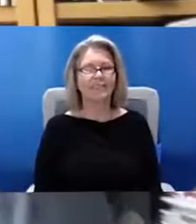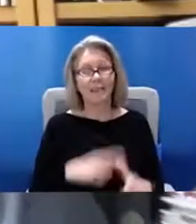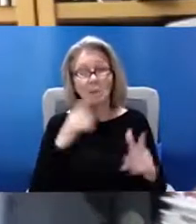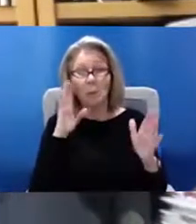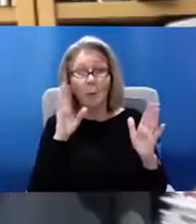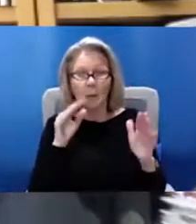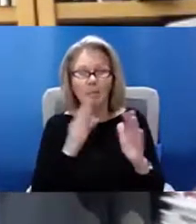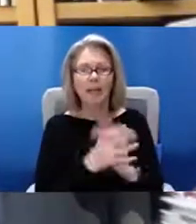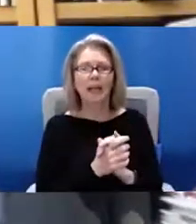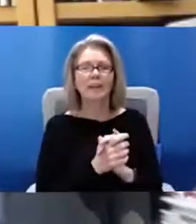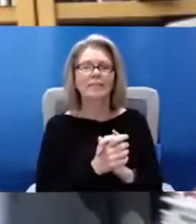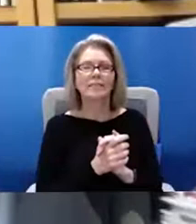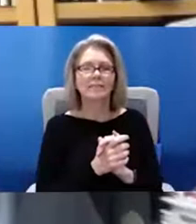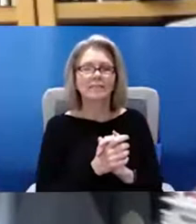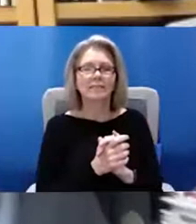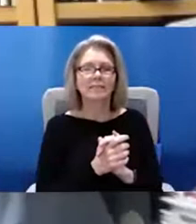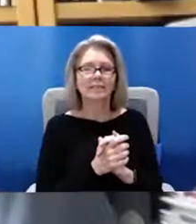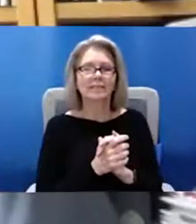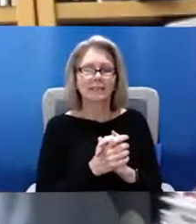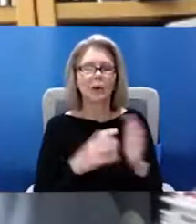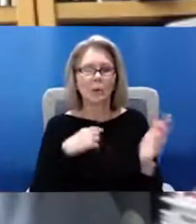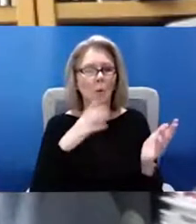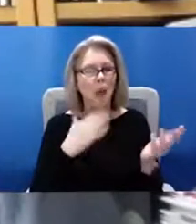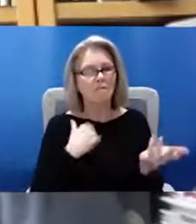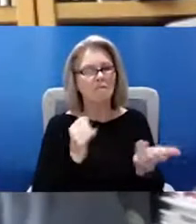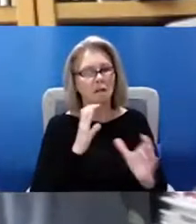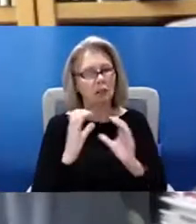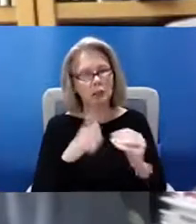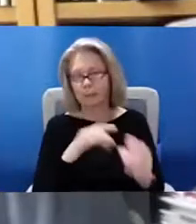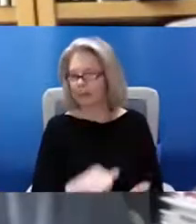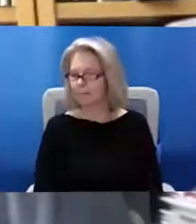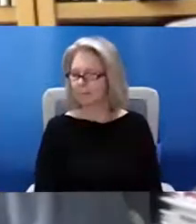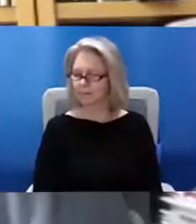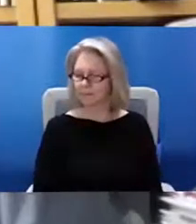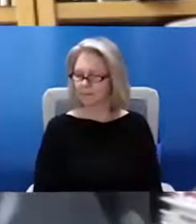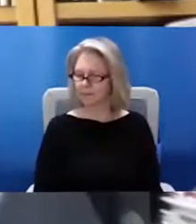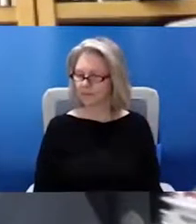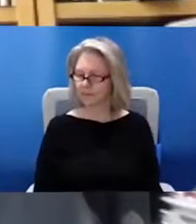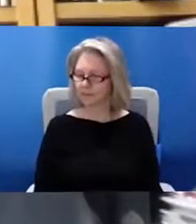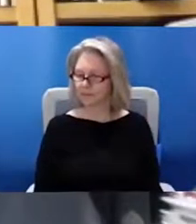will, hopefully we pick up those topics in the conversation.